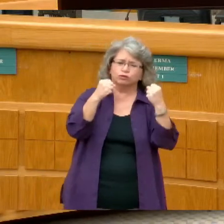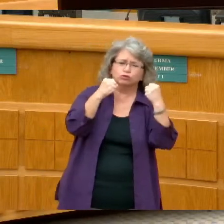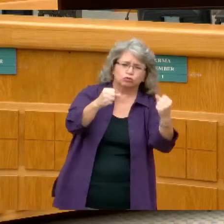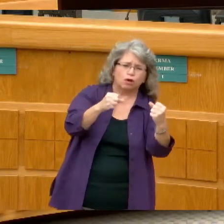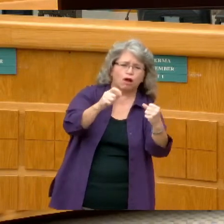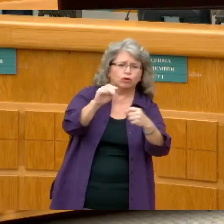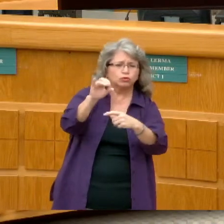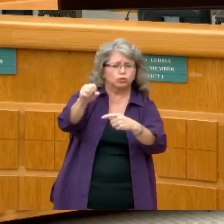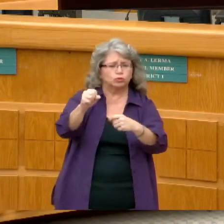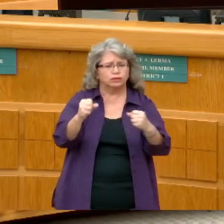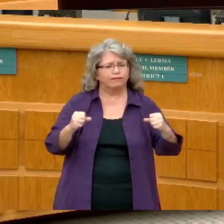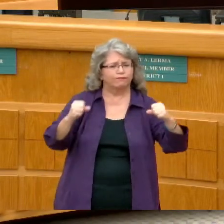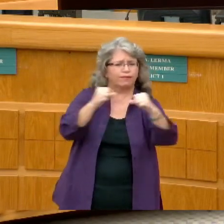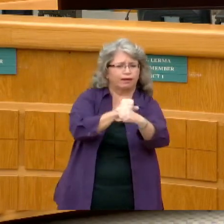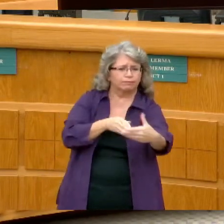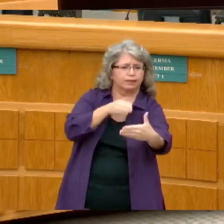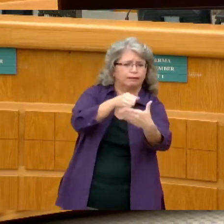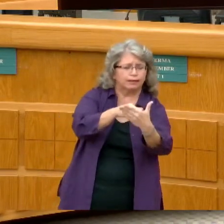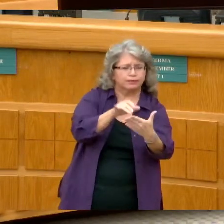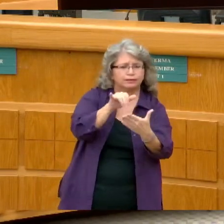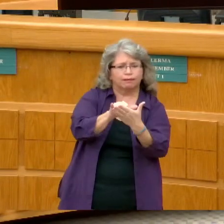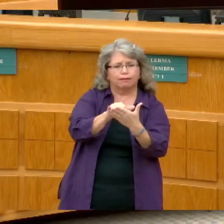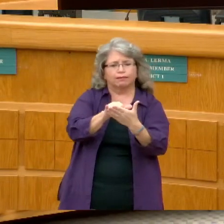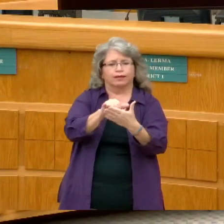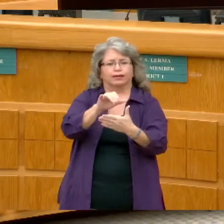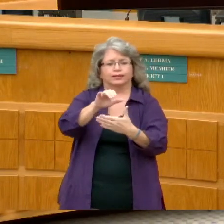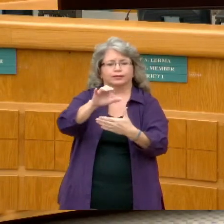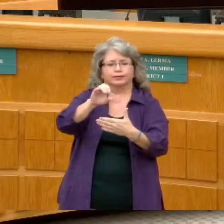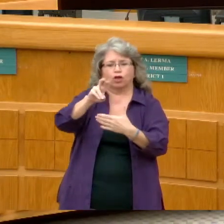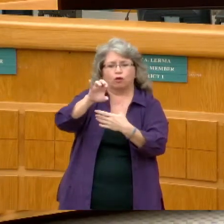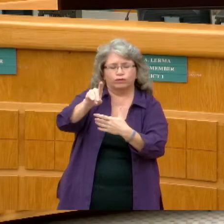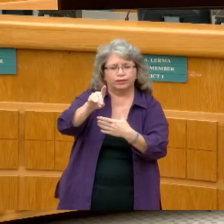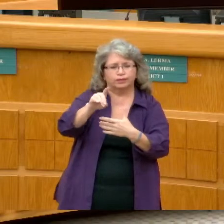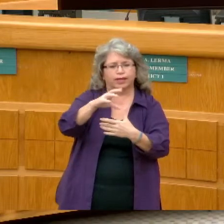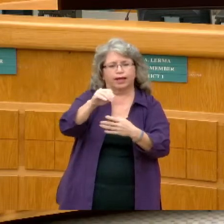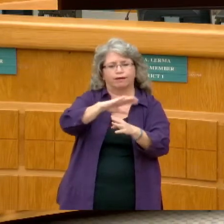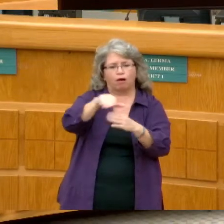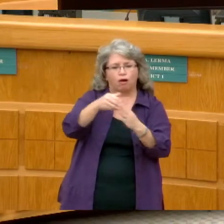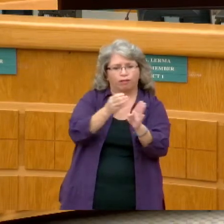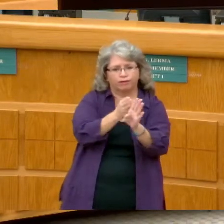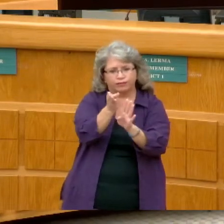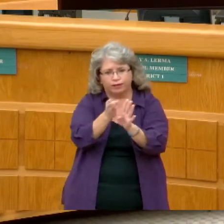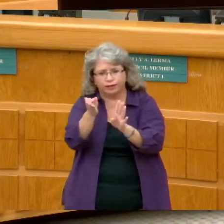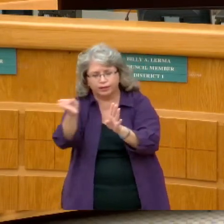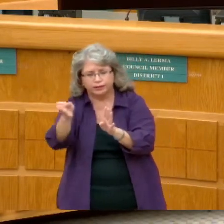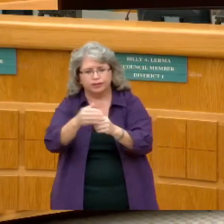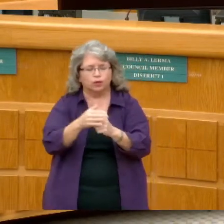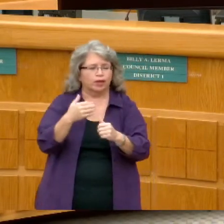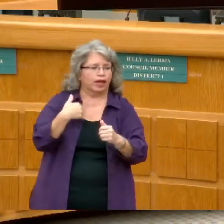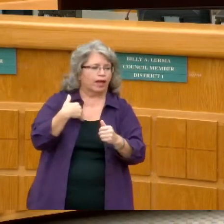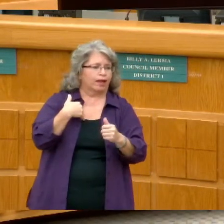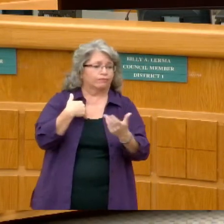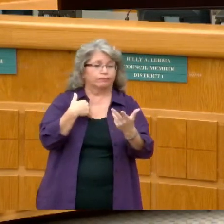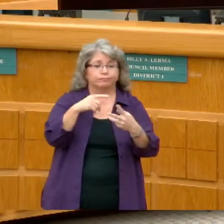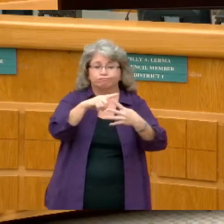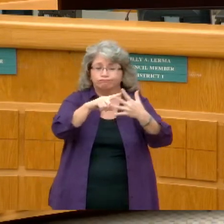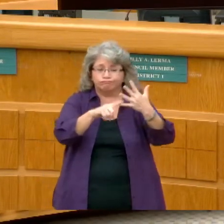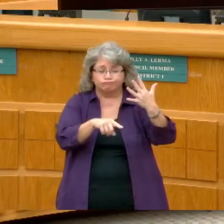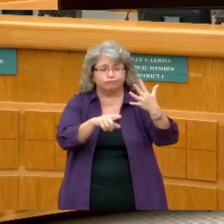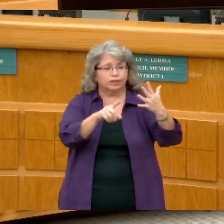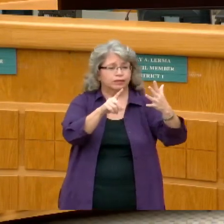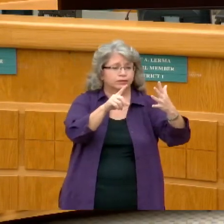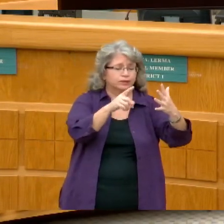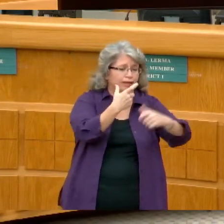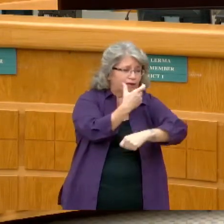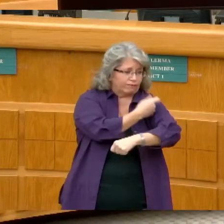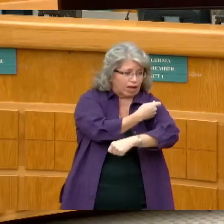fight against COVID-19 and its variants. We have tools such as testing for all ages, vaccines for ages 5 and up, and